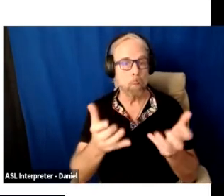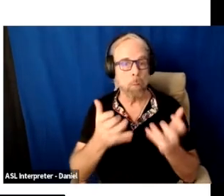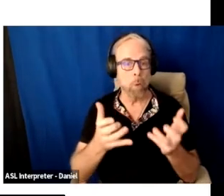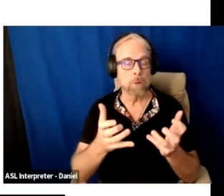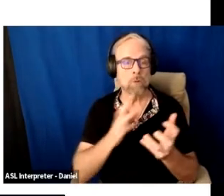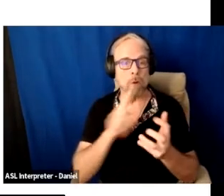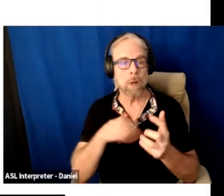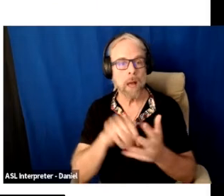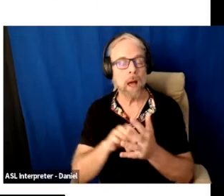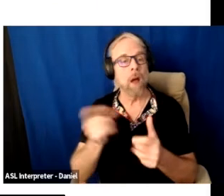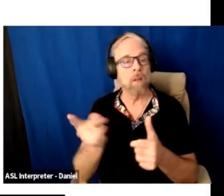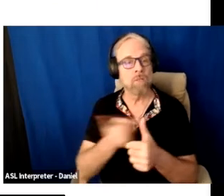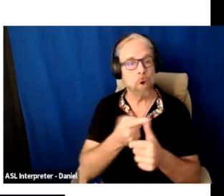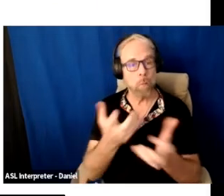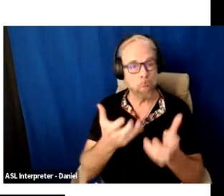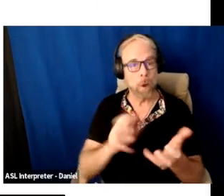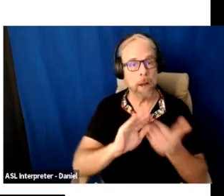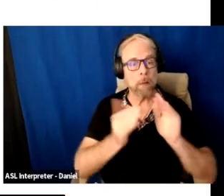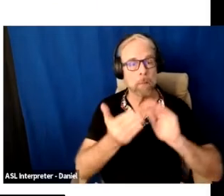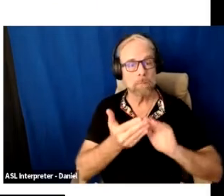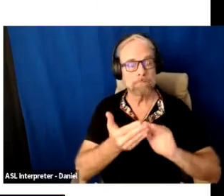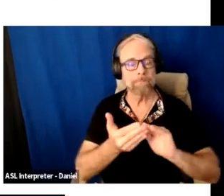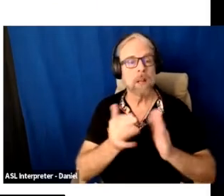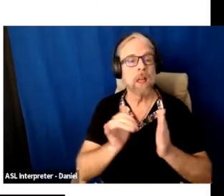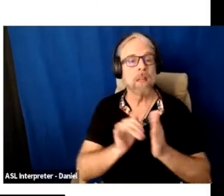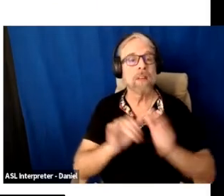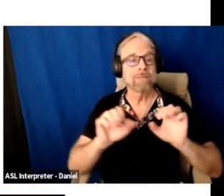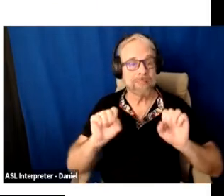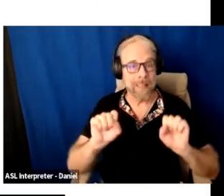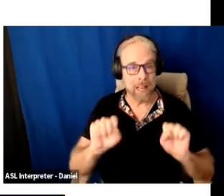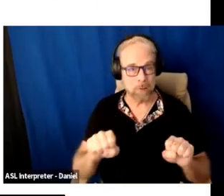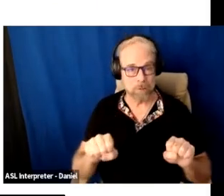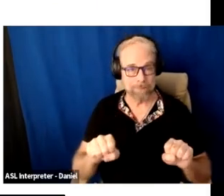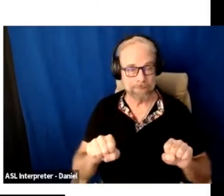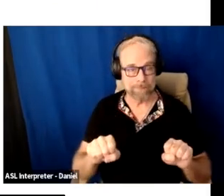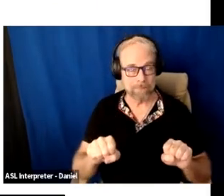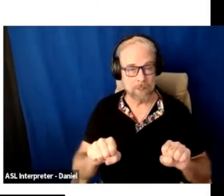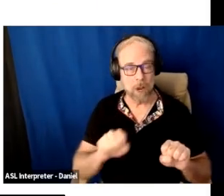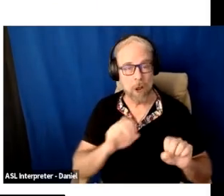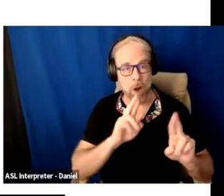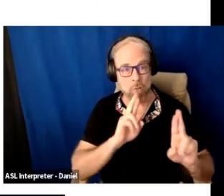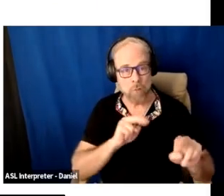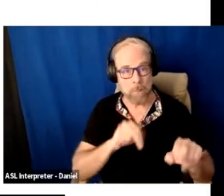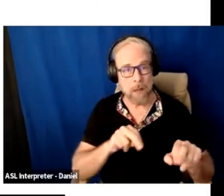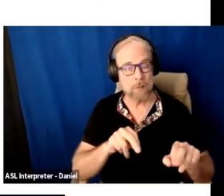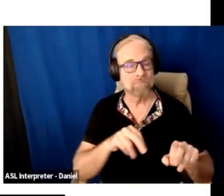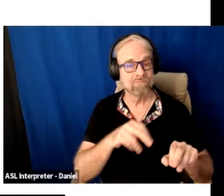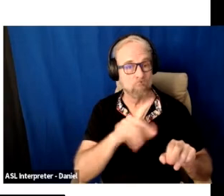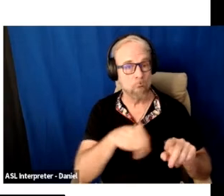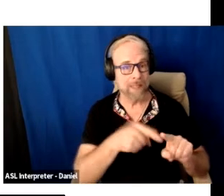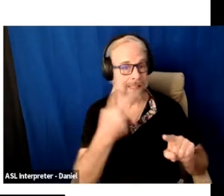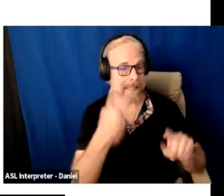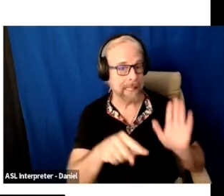is that we want a community that is able to respond to adversities and